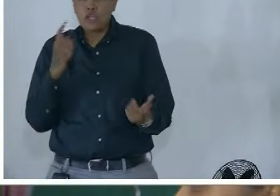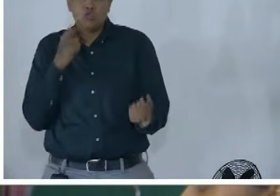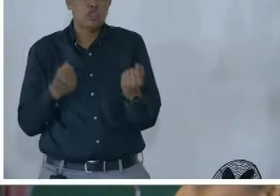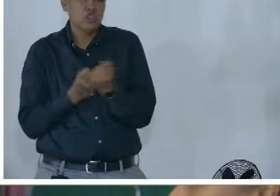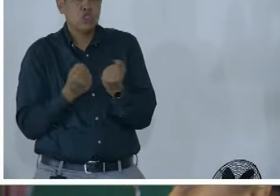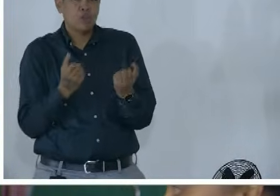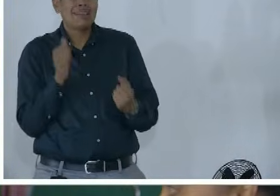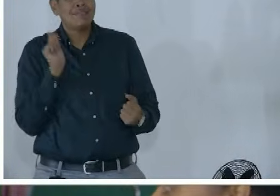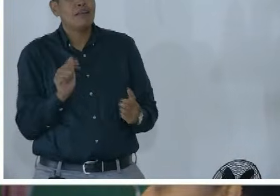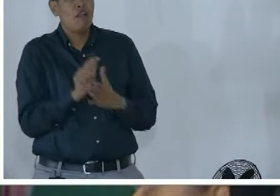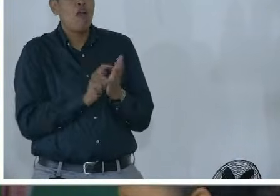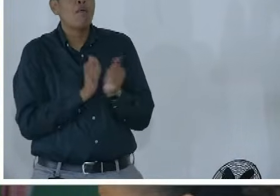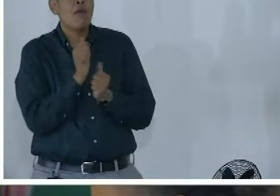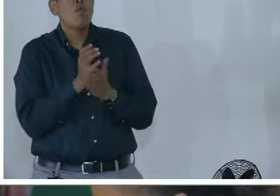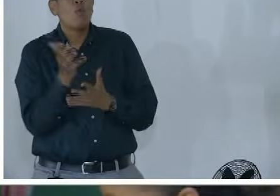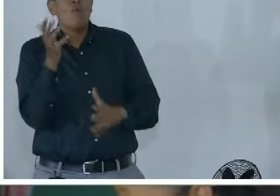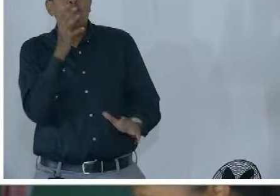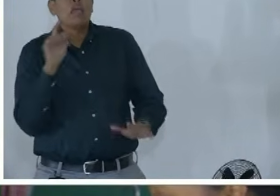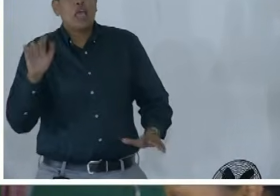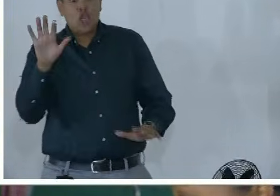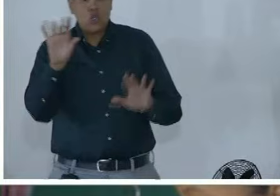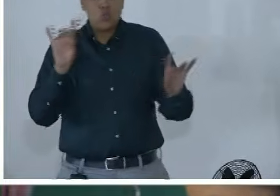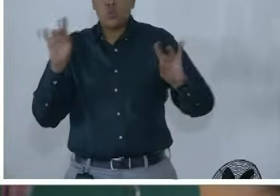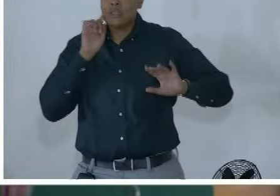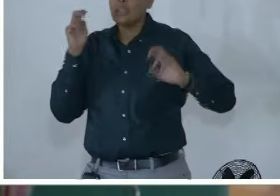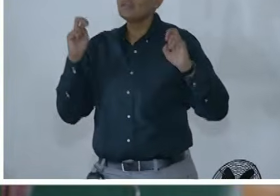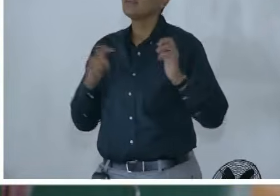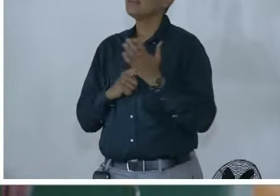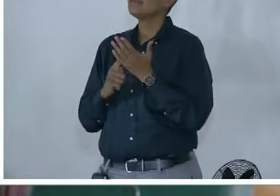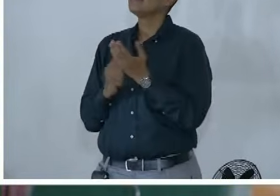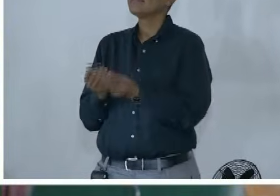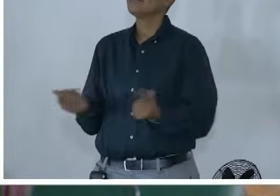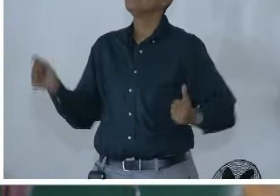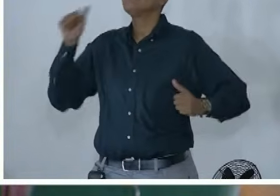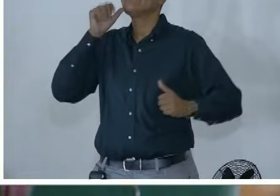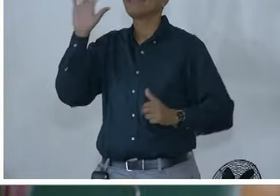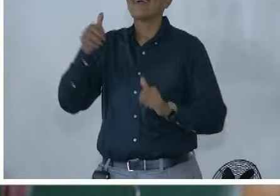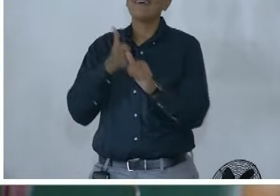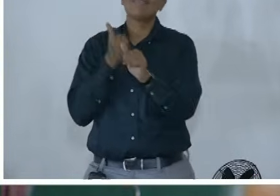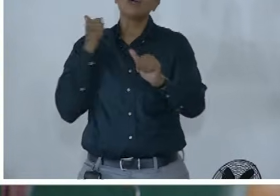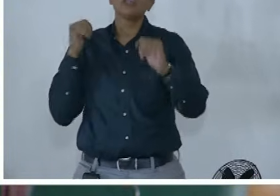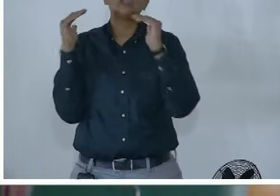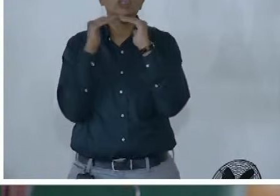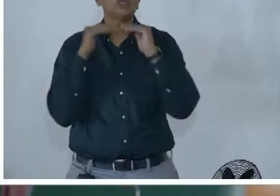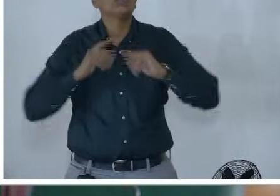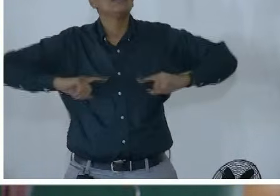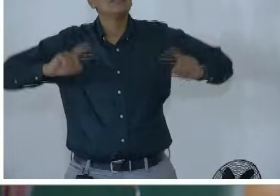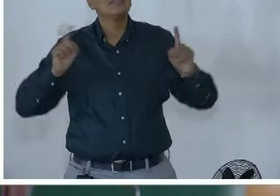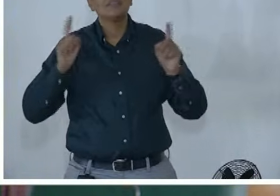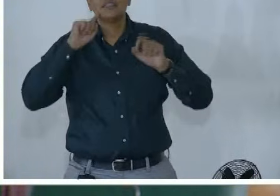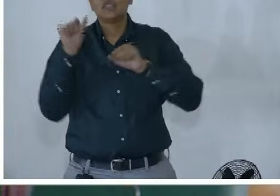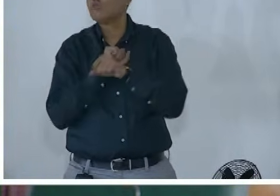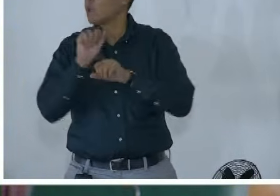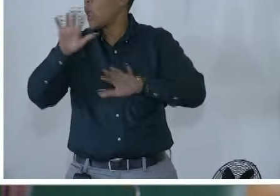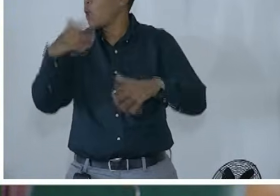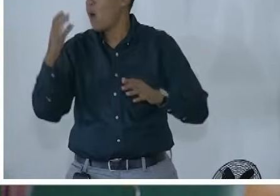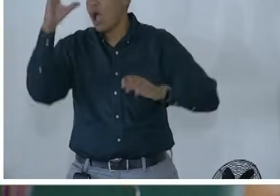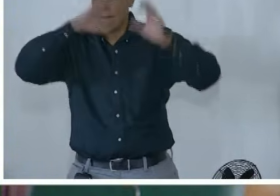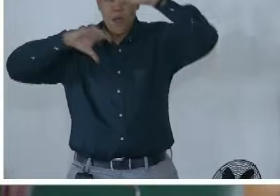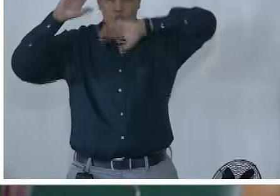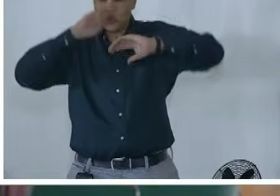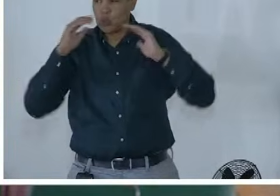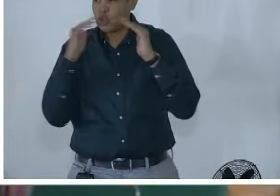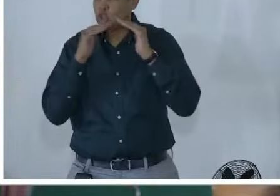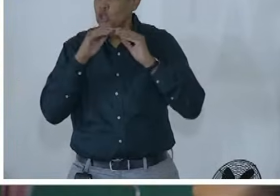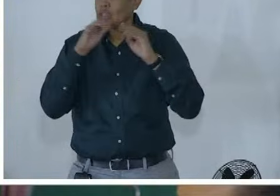support this bill. Choosing mediation is not about avoiding justice. It is about pursuing